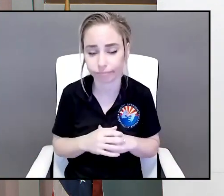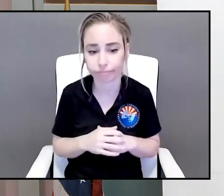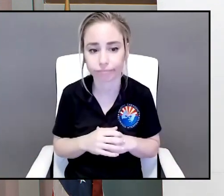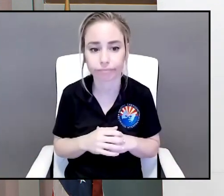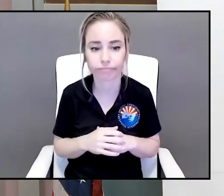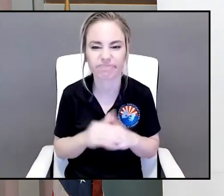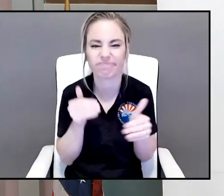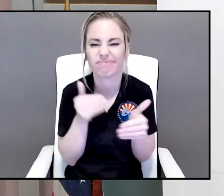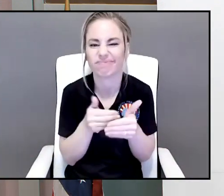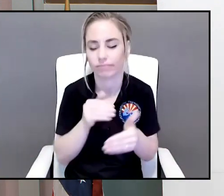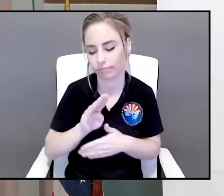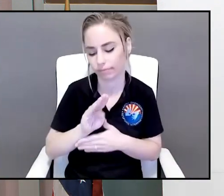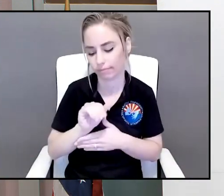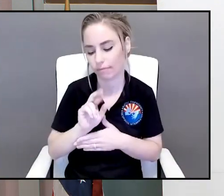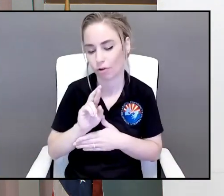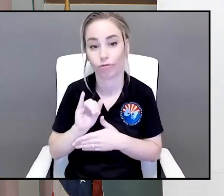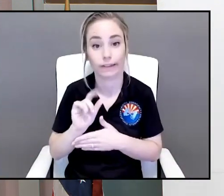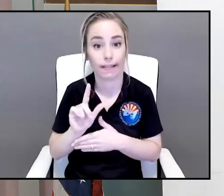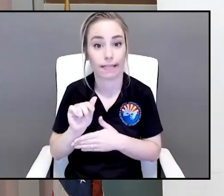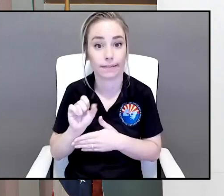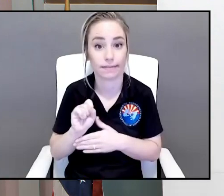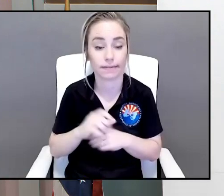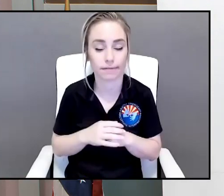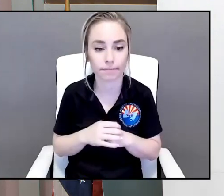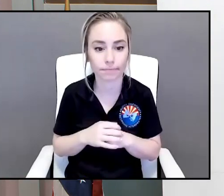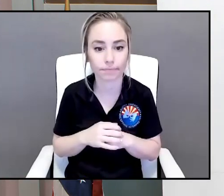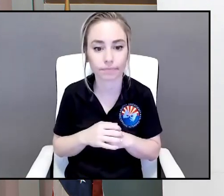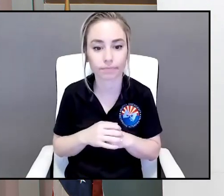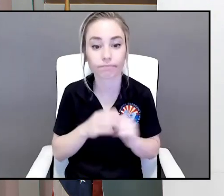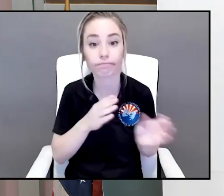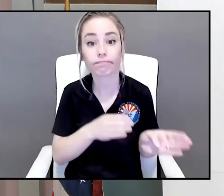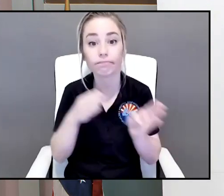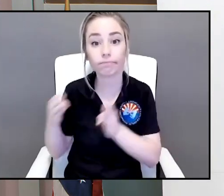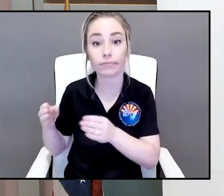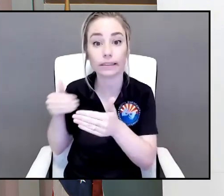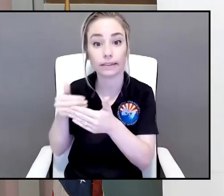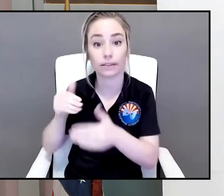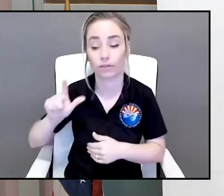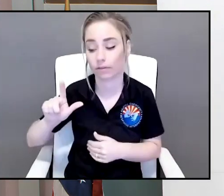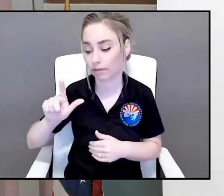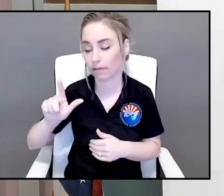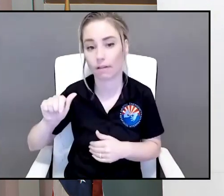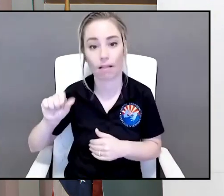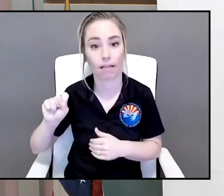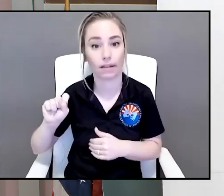Boreas. Over here closer to Las Vegas in the